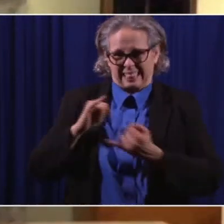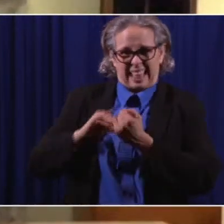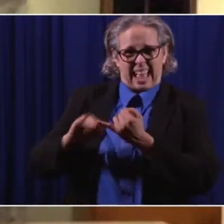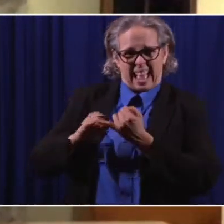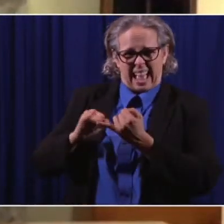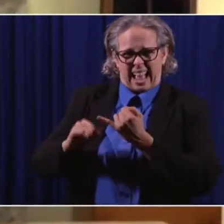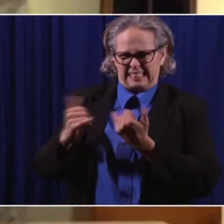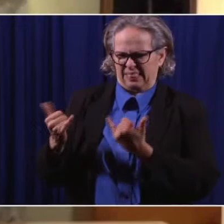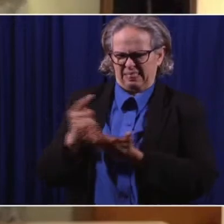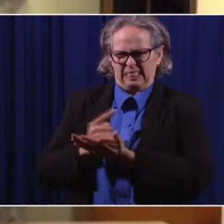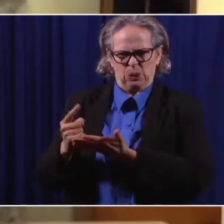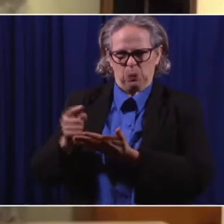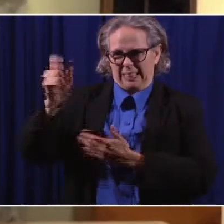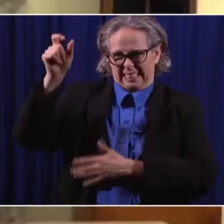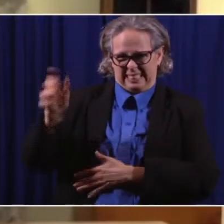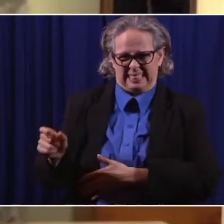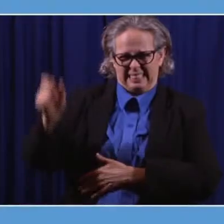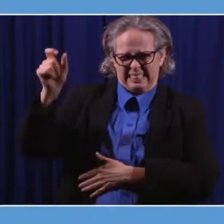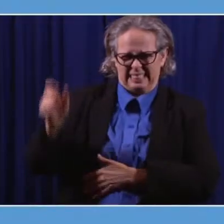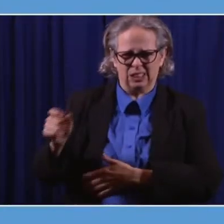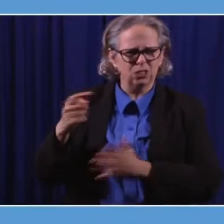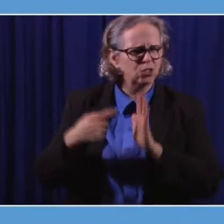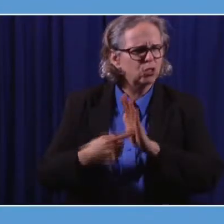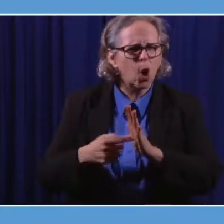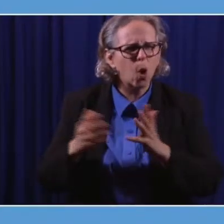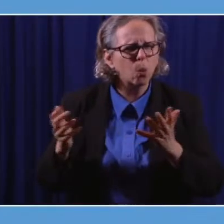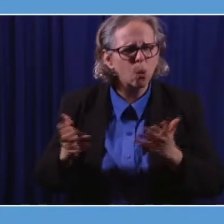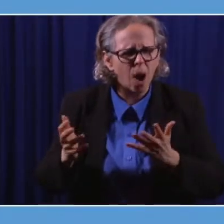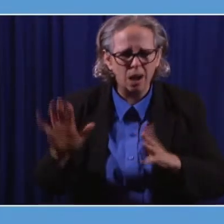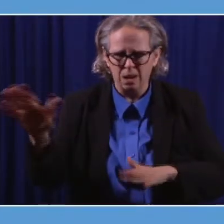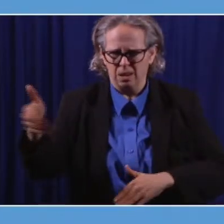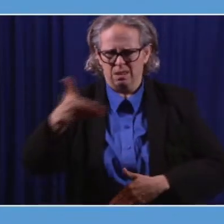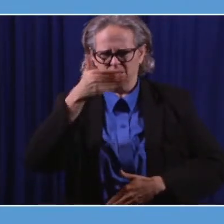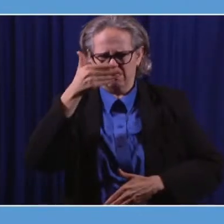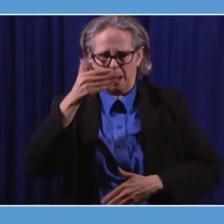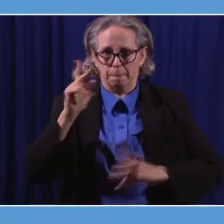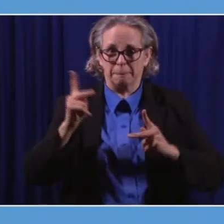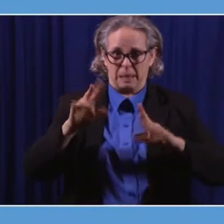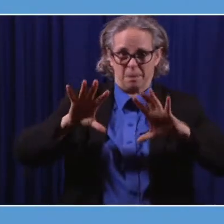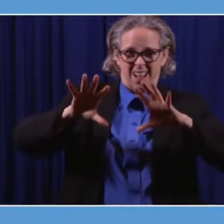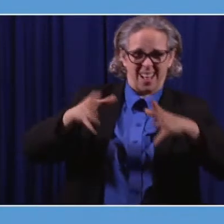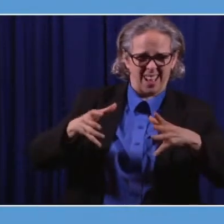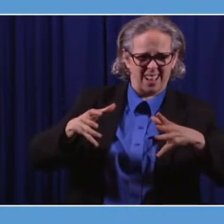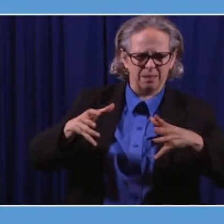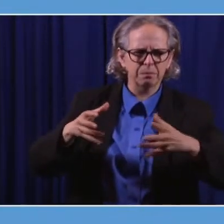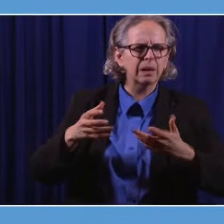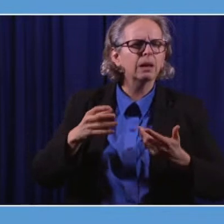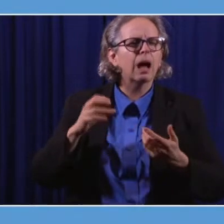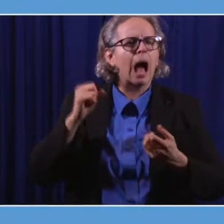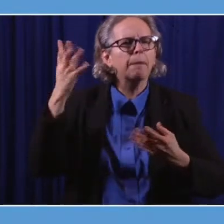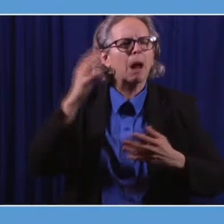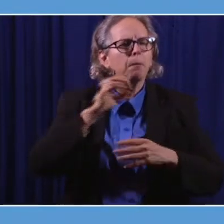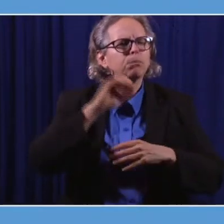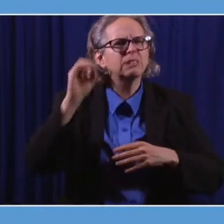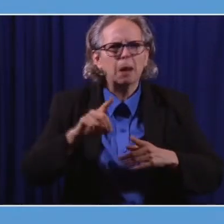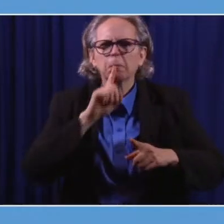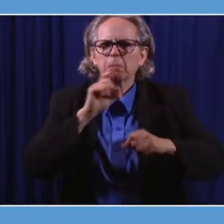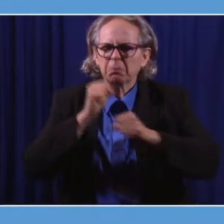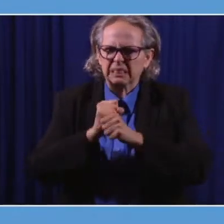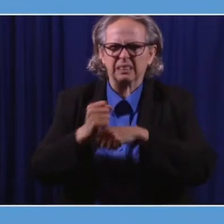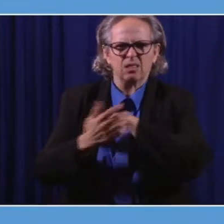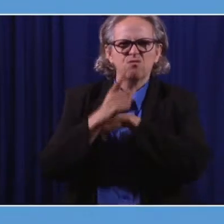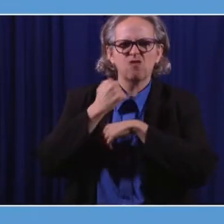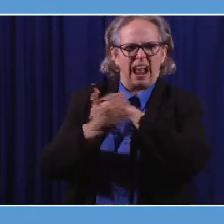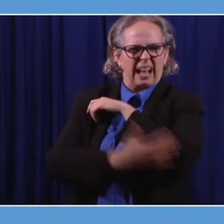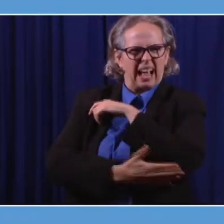is the percentage of our population that is red. And then you see down